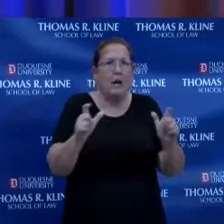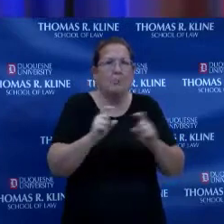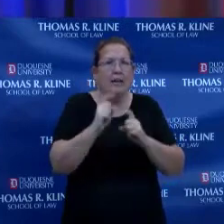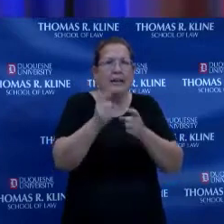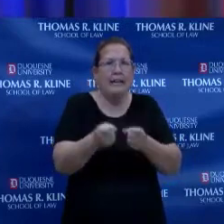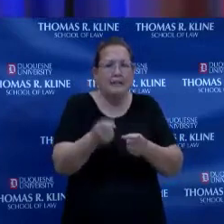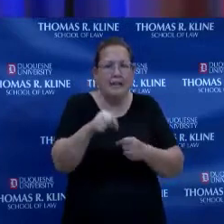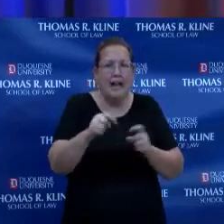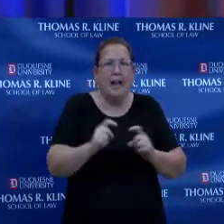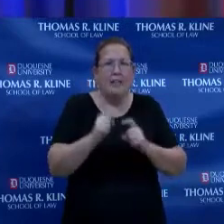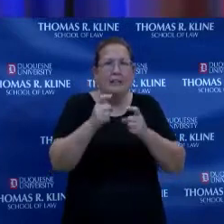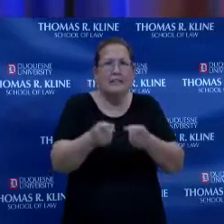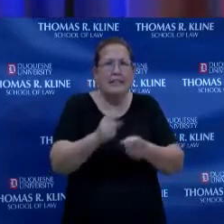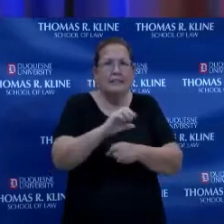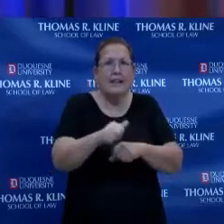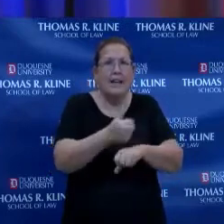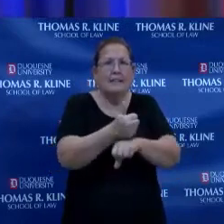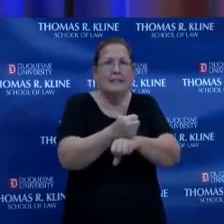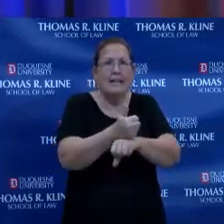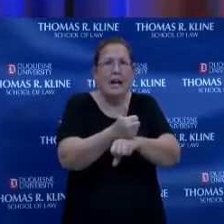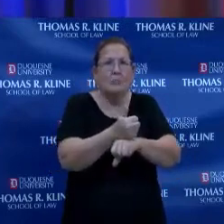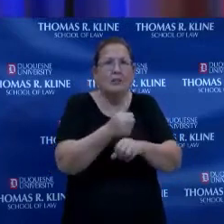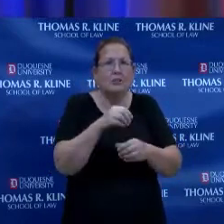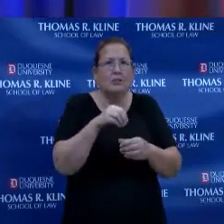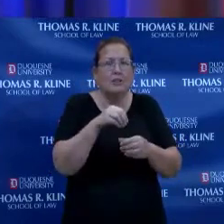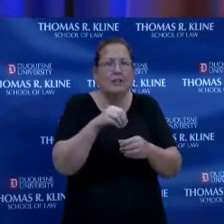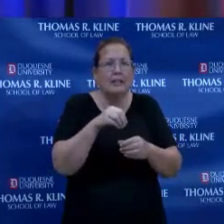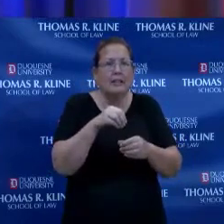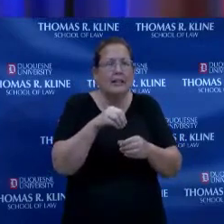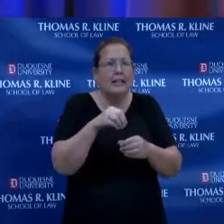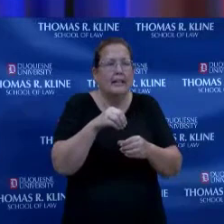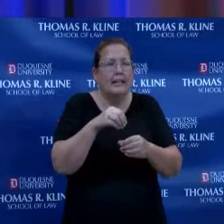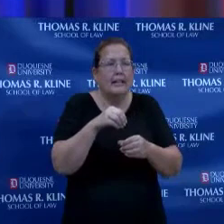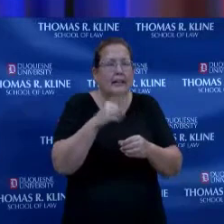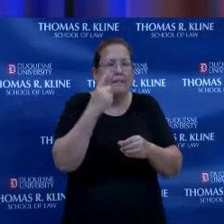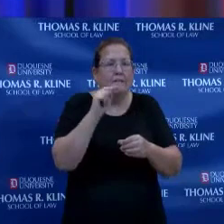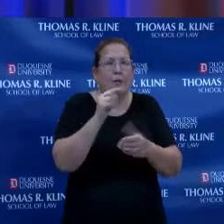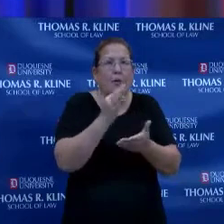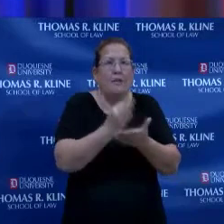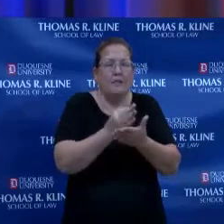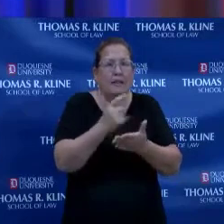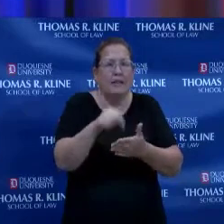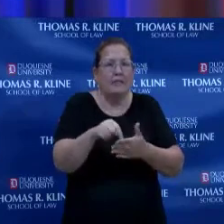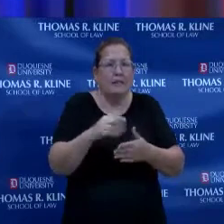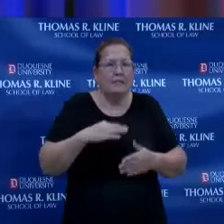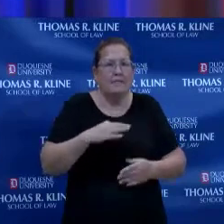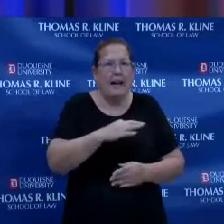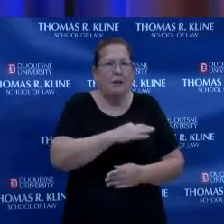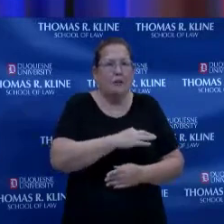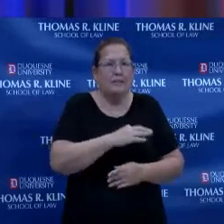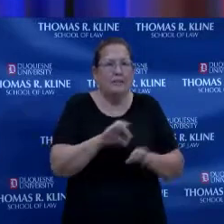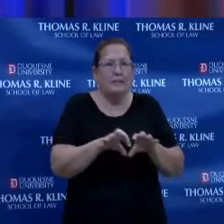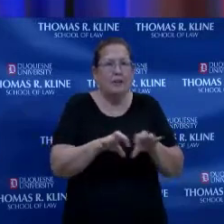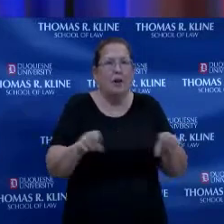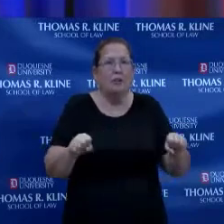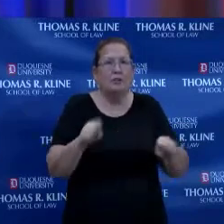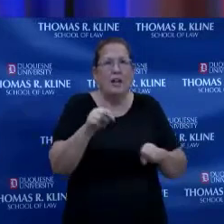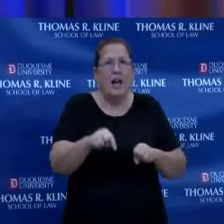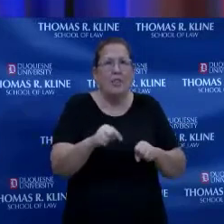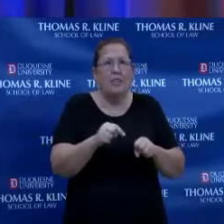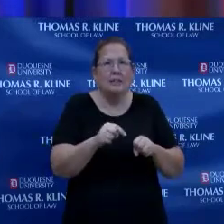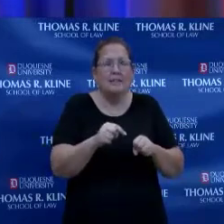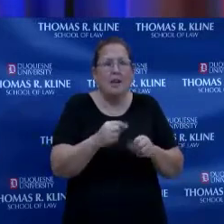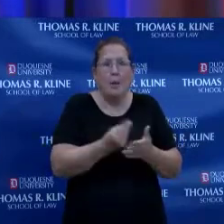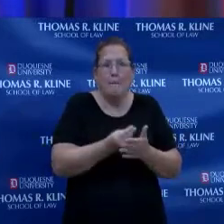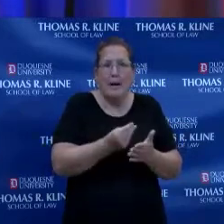gift was established and established the endowed fund for this faculty scholarship. This fund has allowed us to